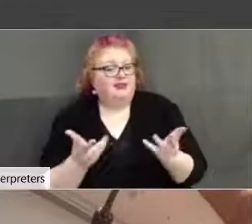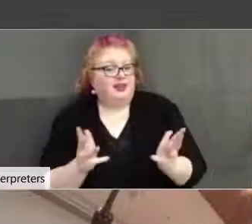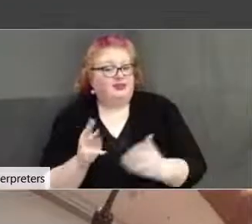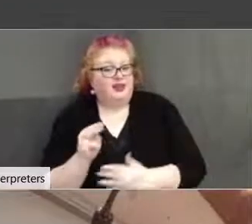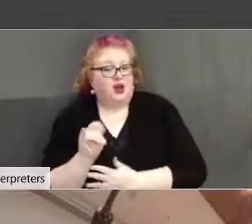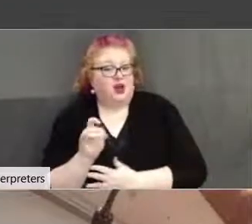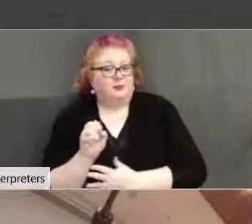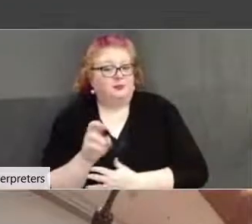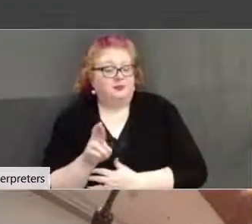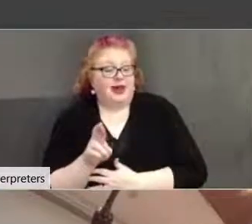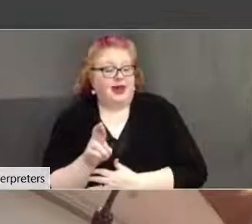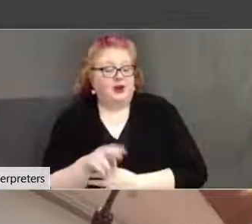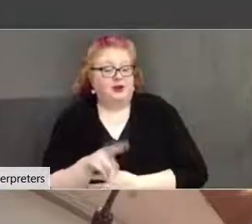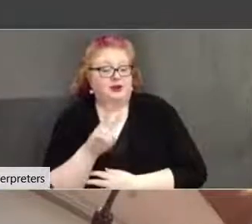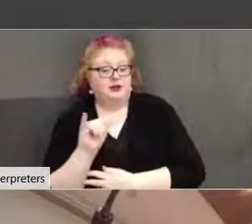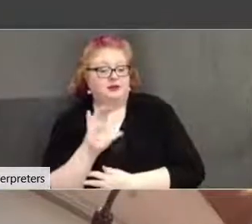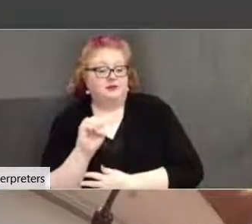Wyrick.